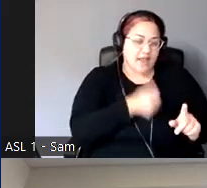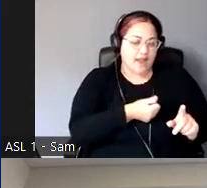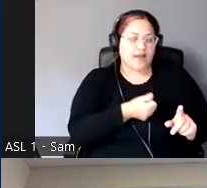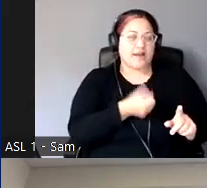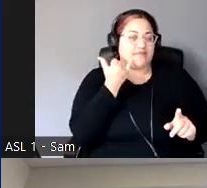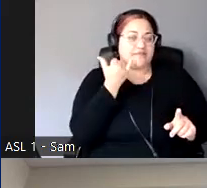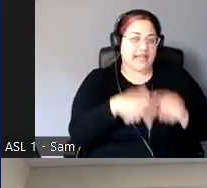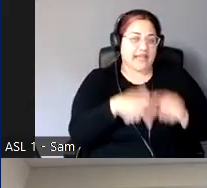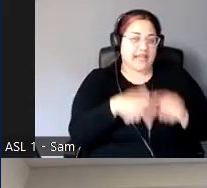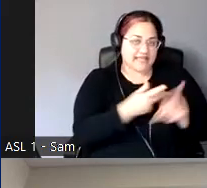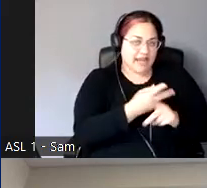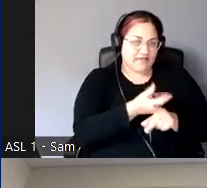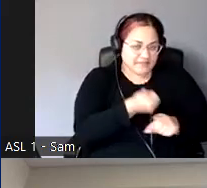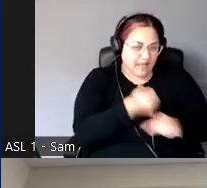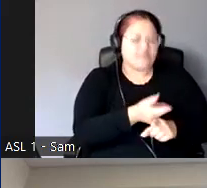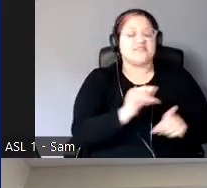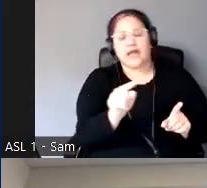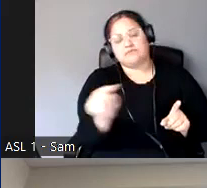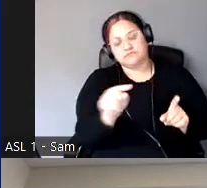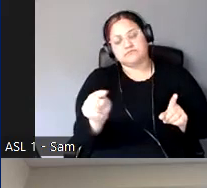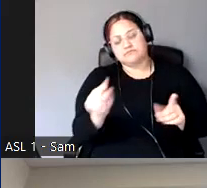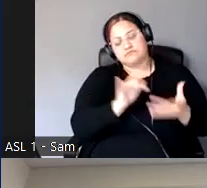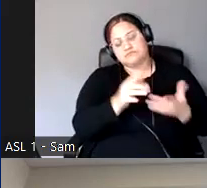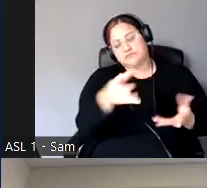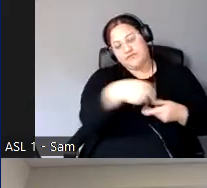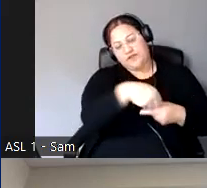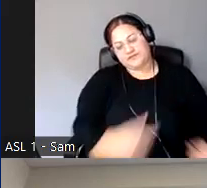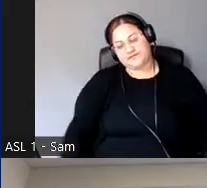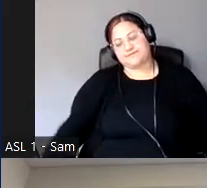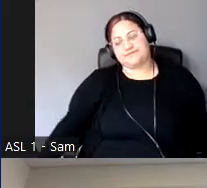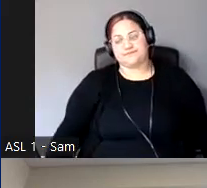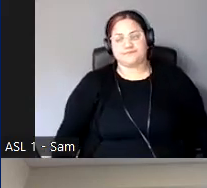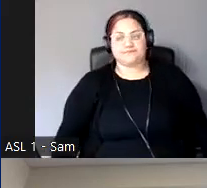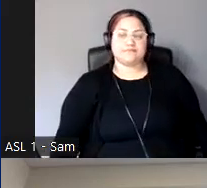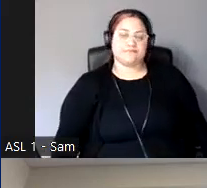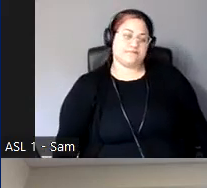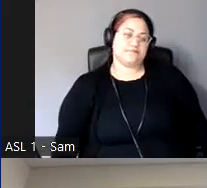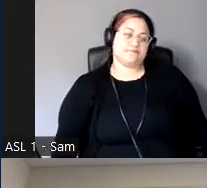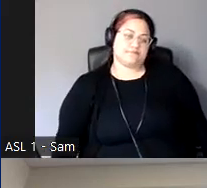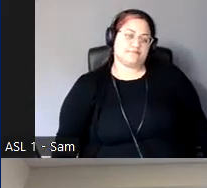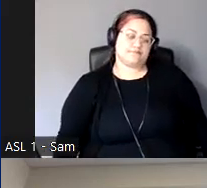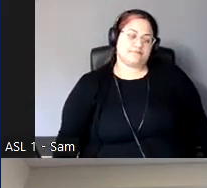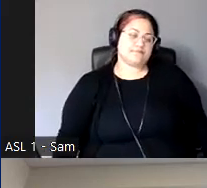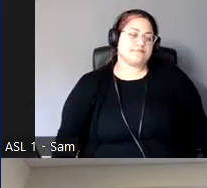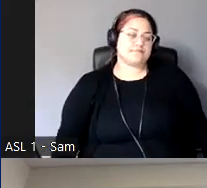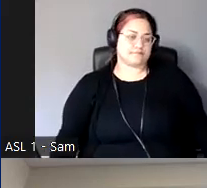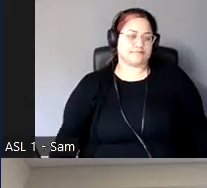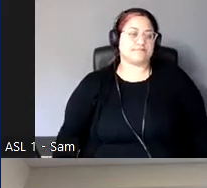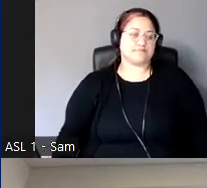incapable, the Public Guardian Trustee can get involved as well. And lastly, when we did talk about family